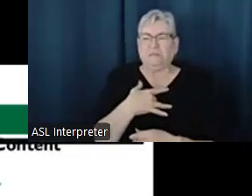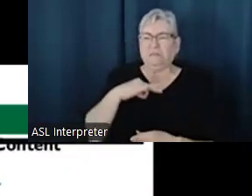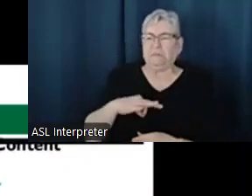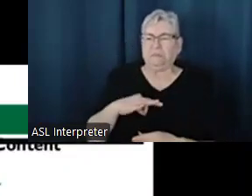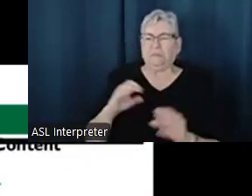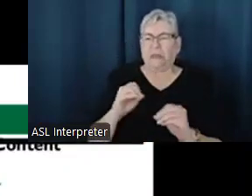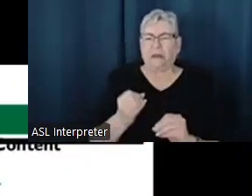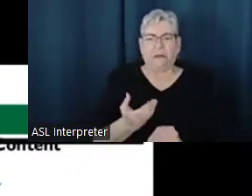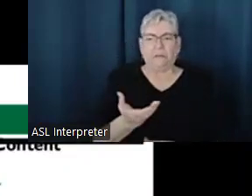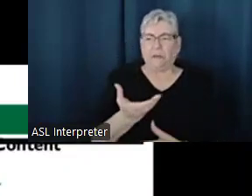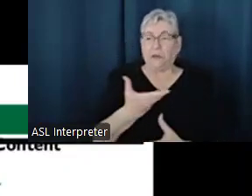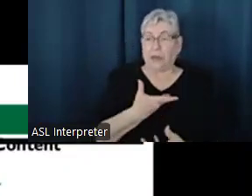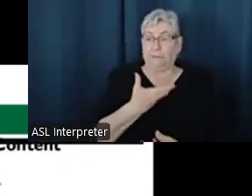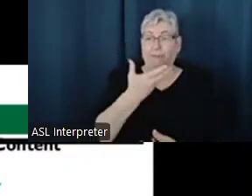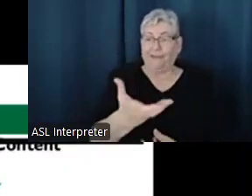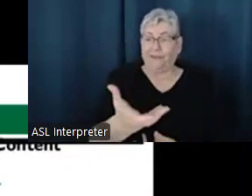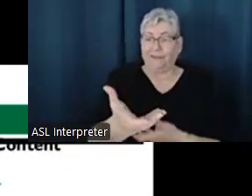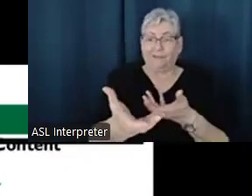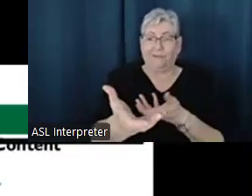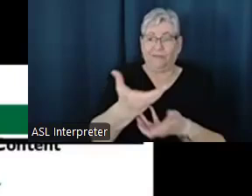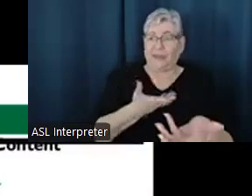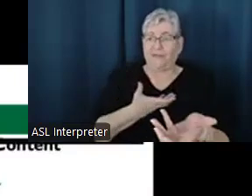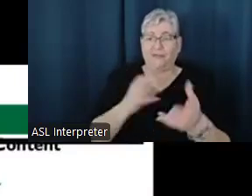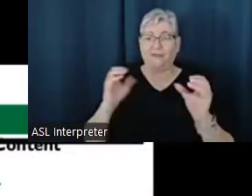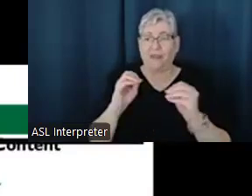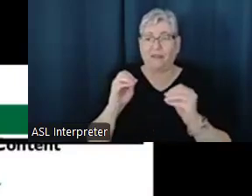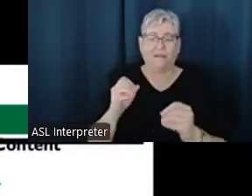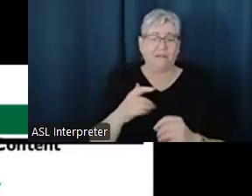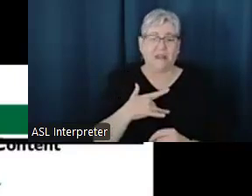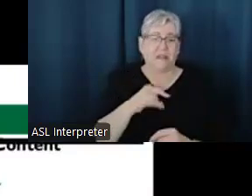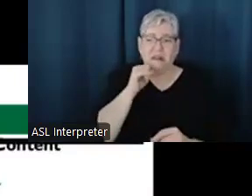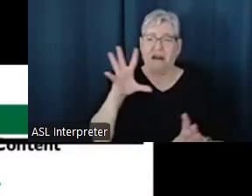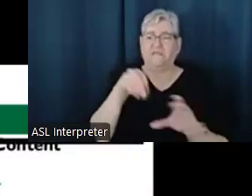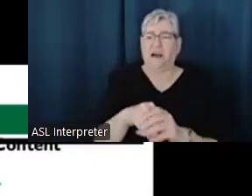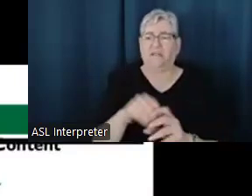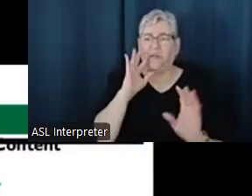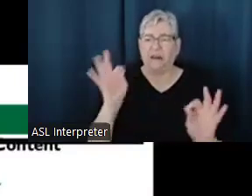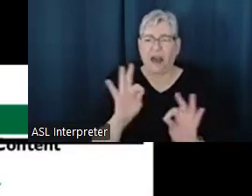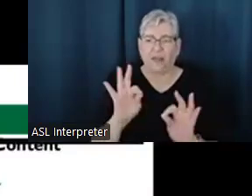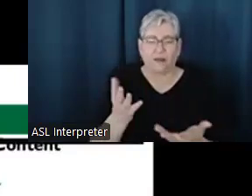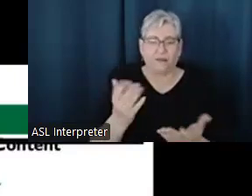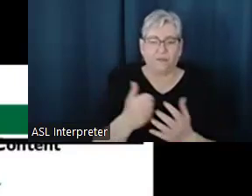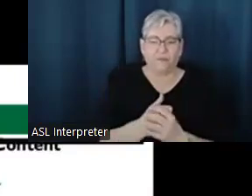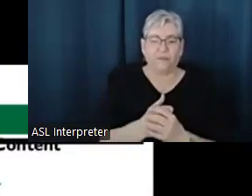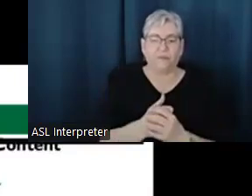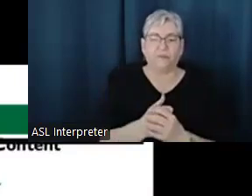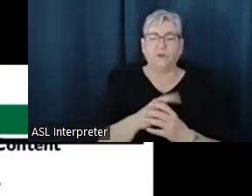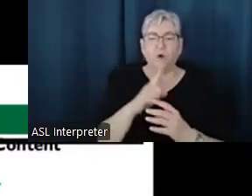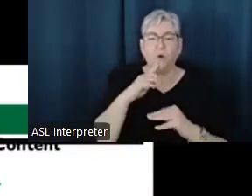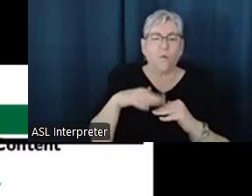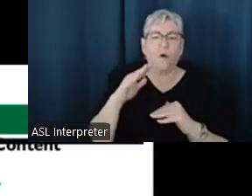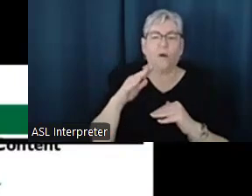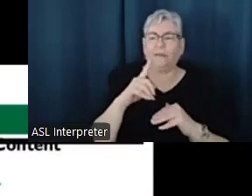return leads you to believe that you're not as involved in that community. You go beyond the obvious, so being a